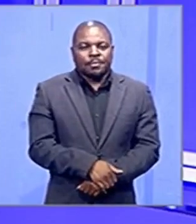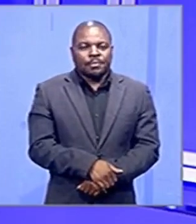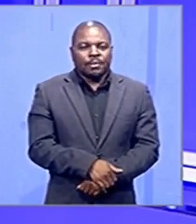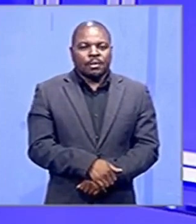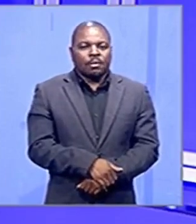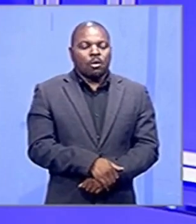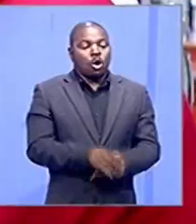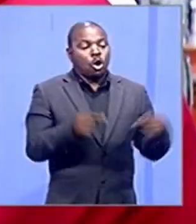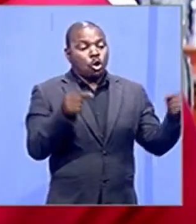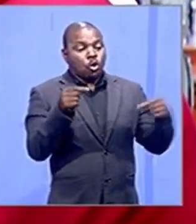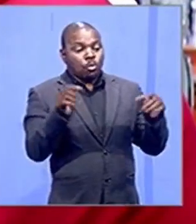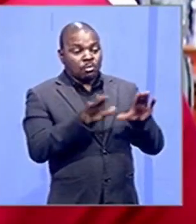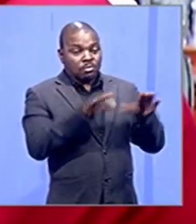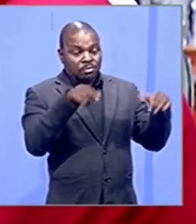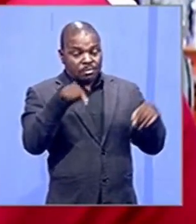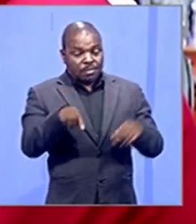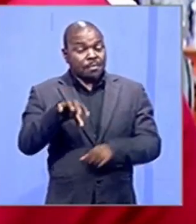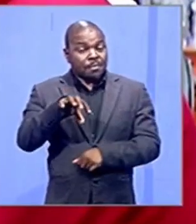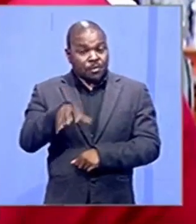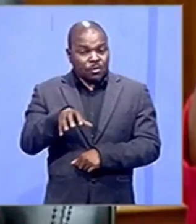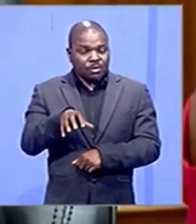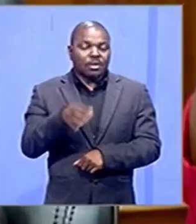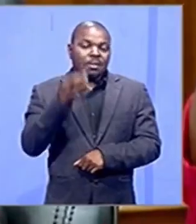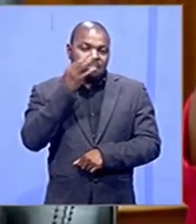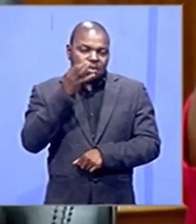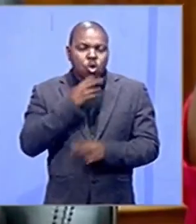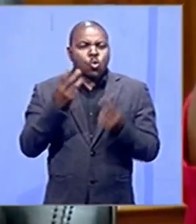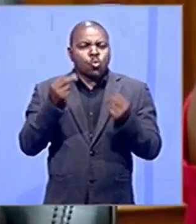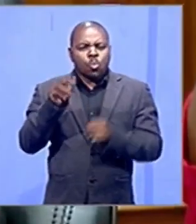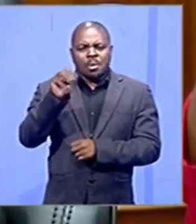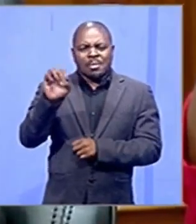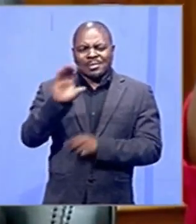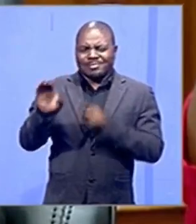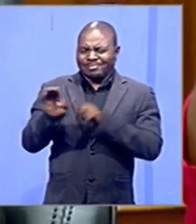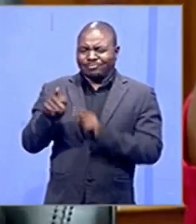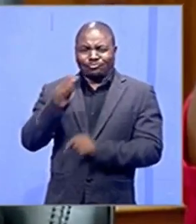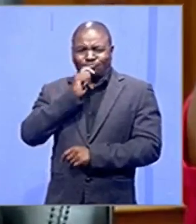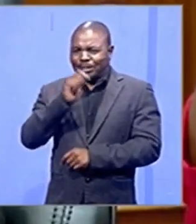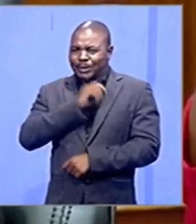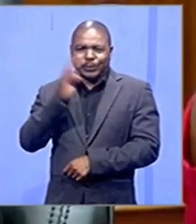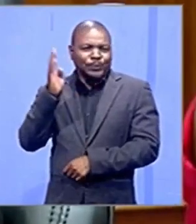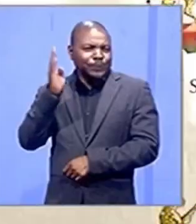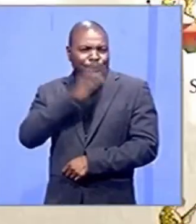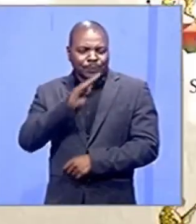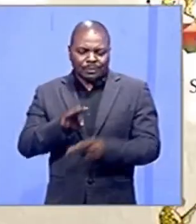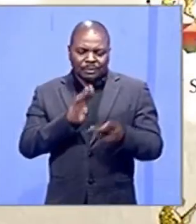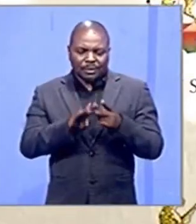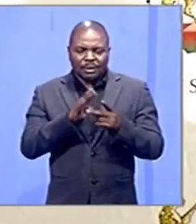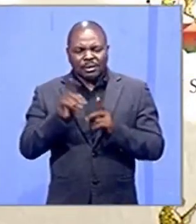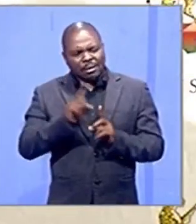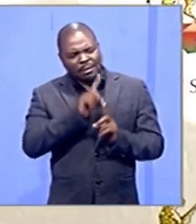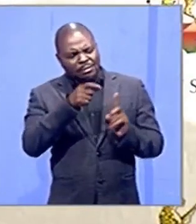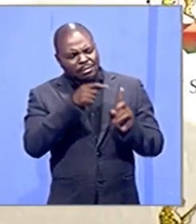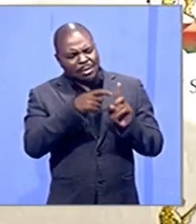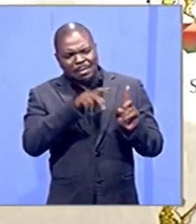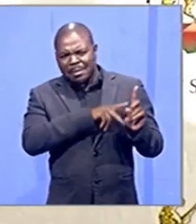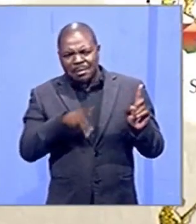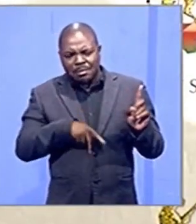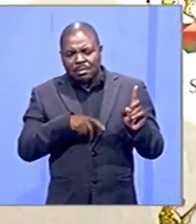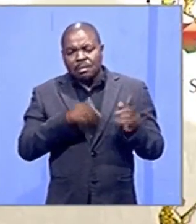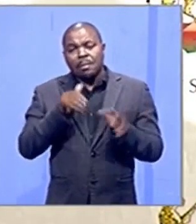Mekgatlho ya boganetsi mo profensing ya re dikhuduthamaga tse dišwa ga di tshepisi di buditse gore a Dukwana o tla kgona go